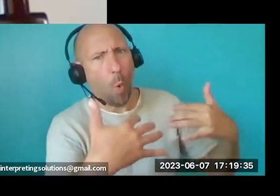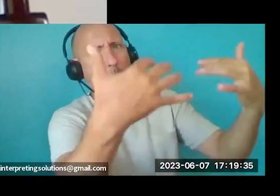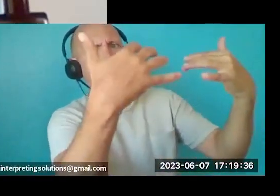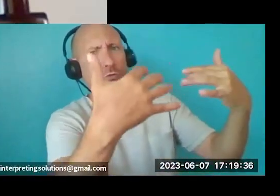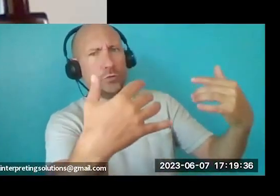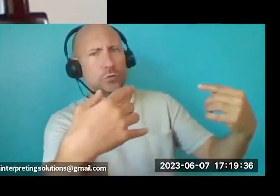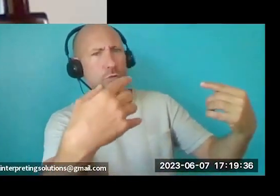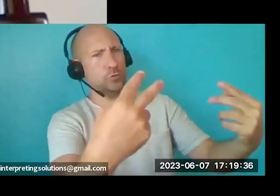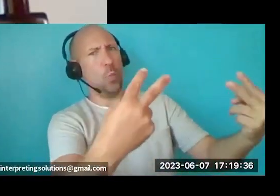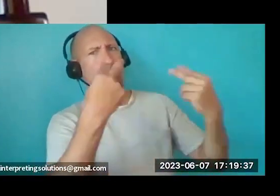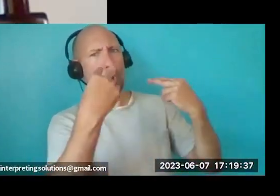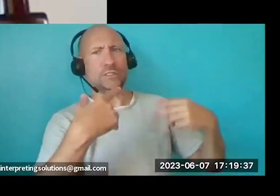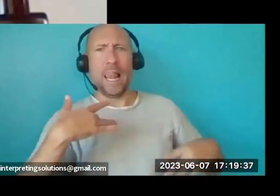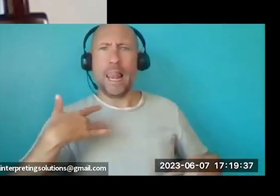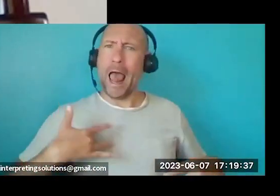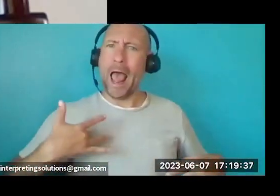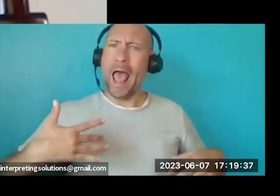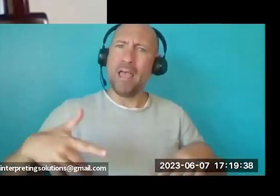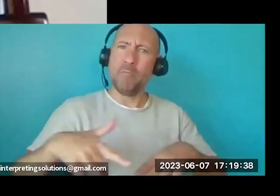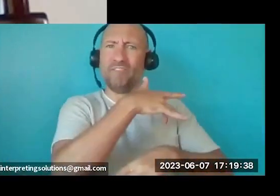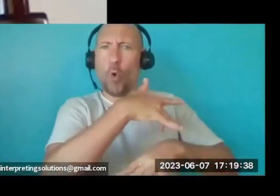performance.